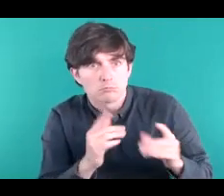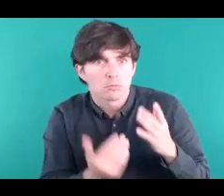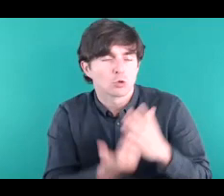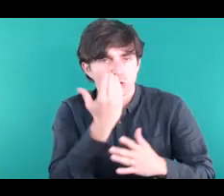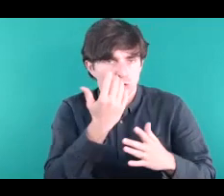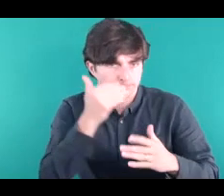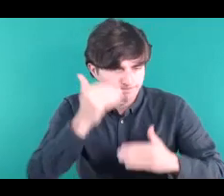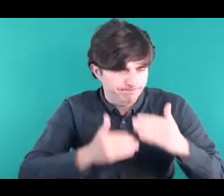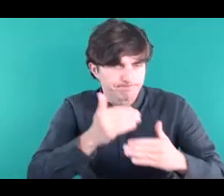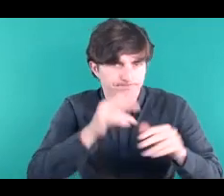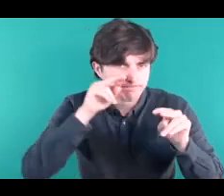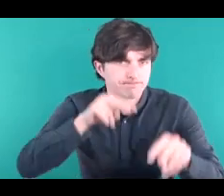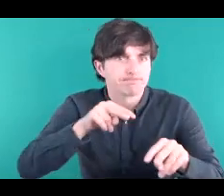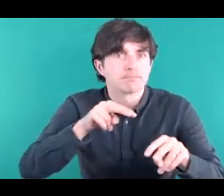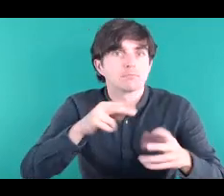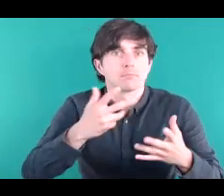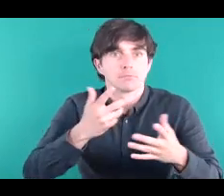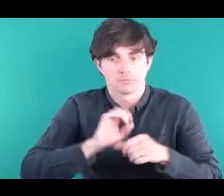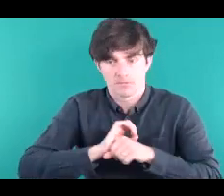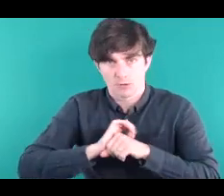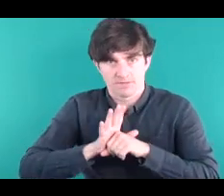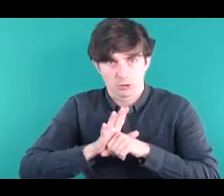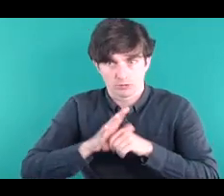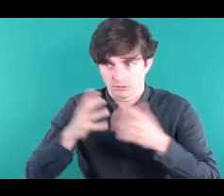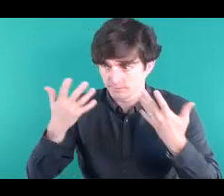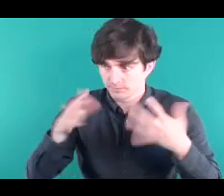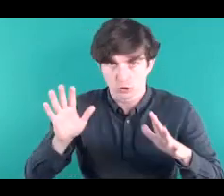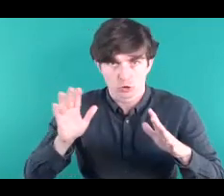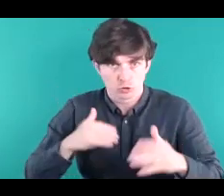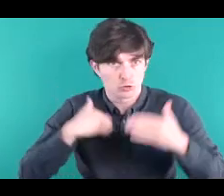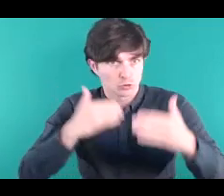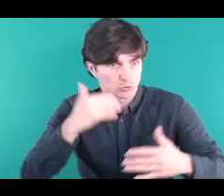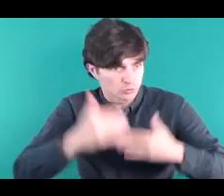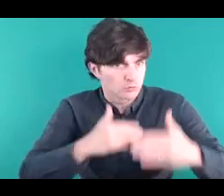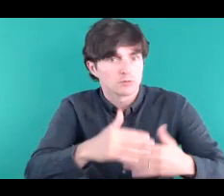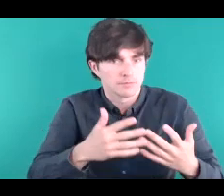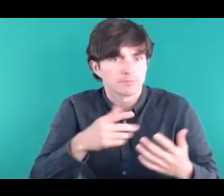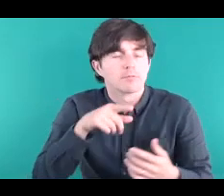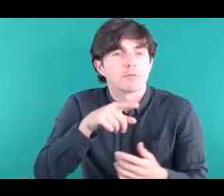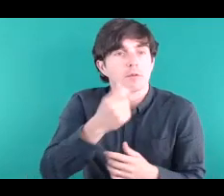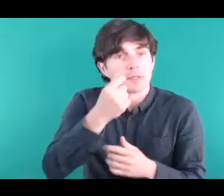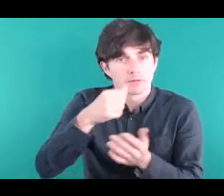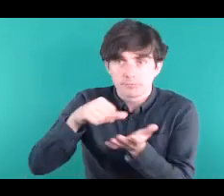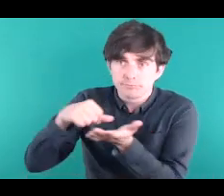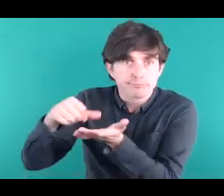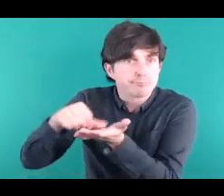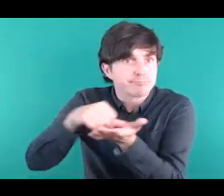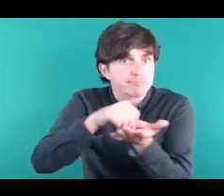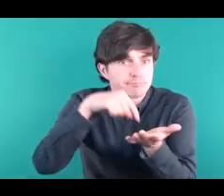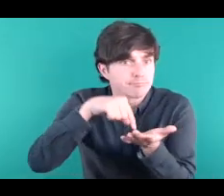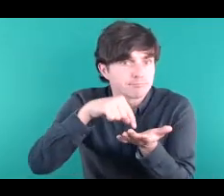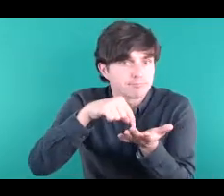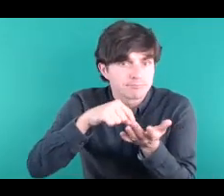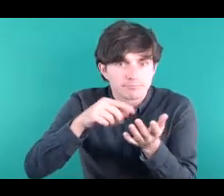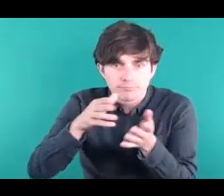But still, actually 13% given the impact is not quite significant. And